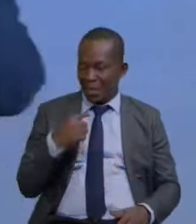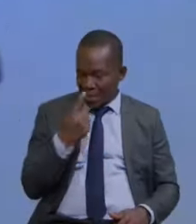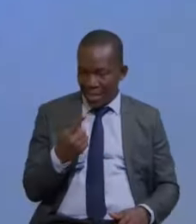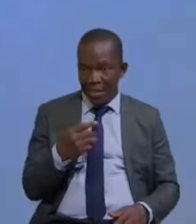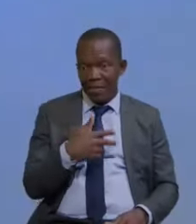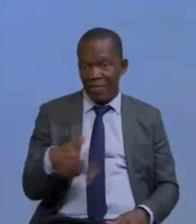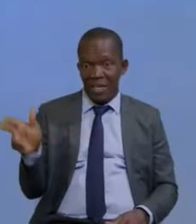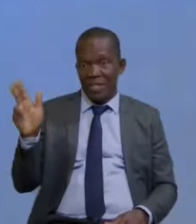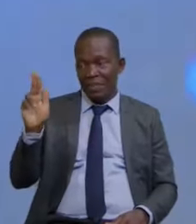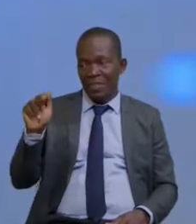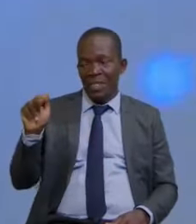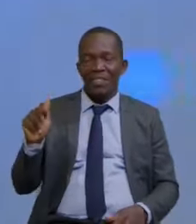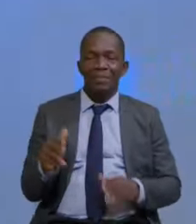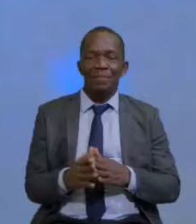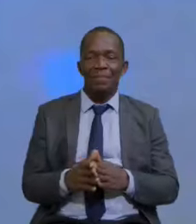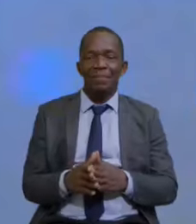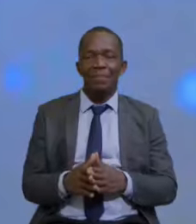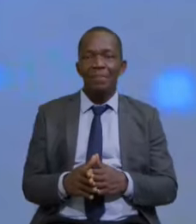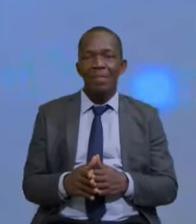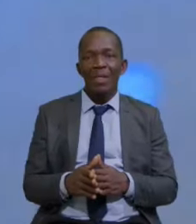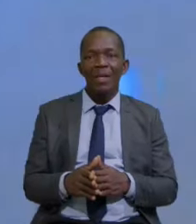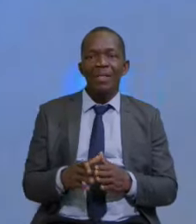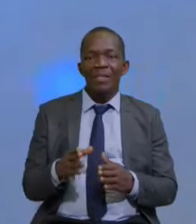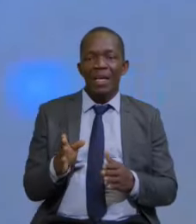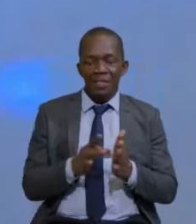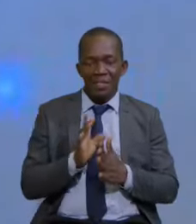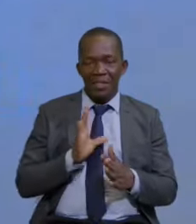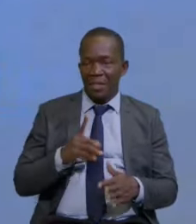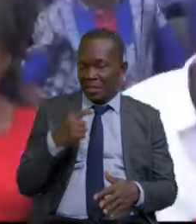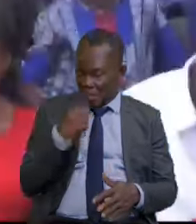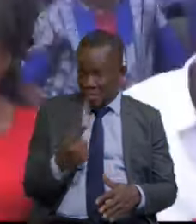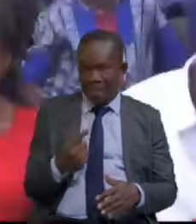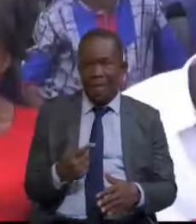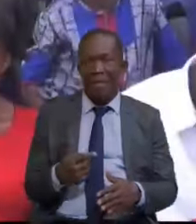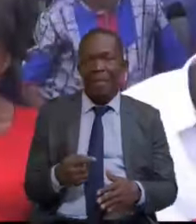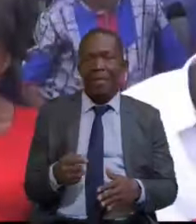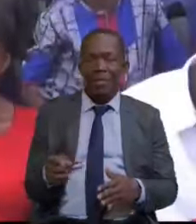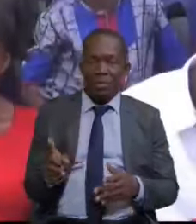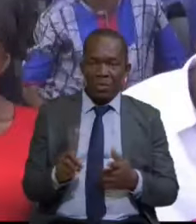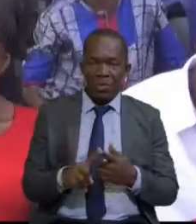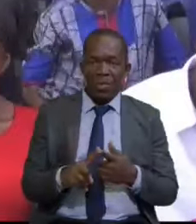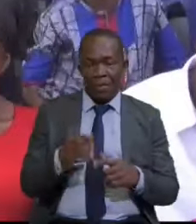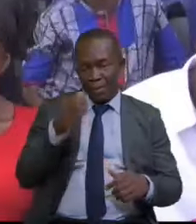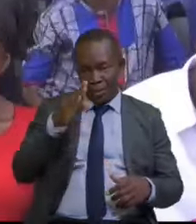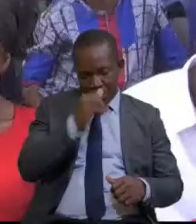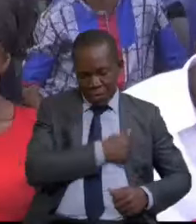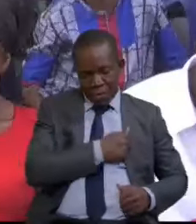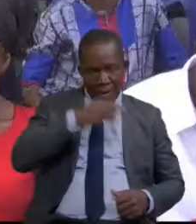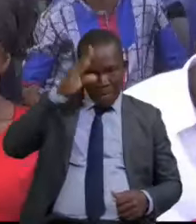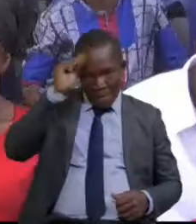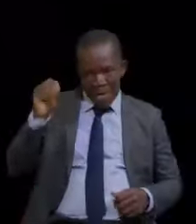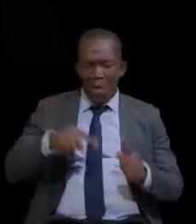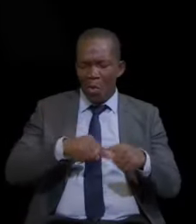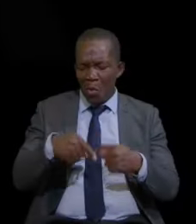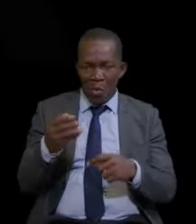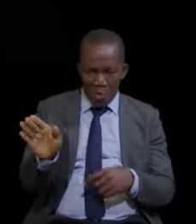13 says, and Jesus said unto the centurion, go thy way, as thou hast